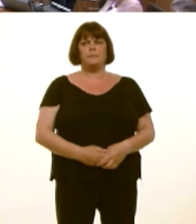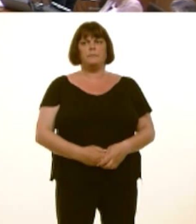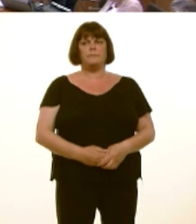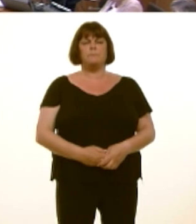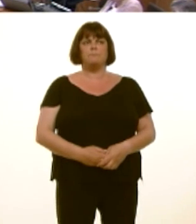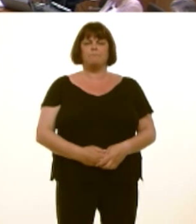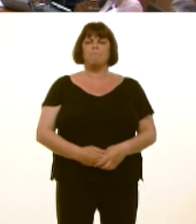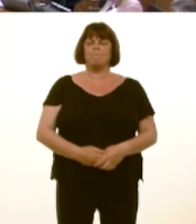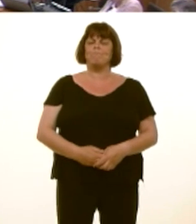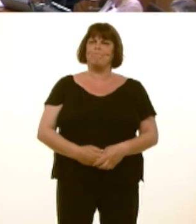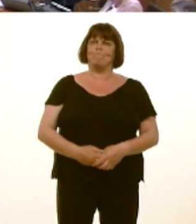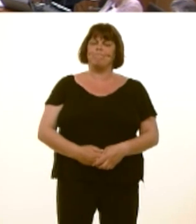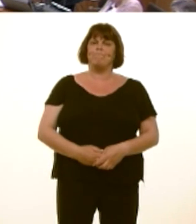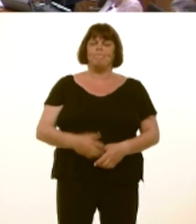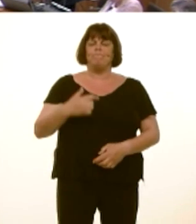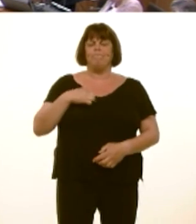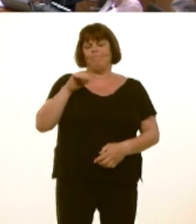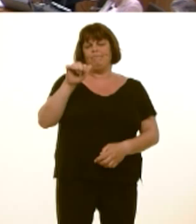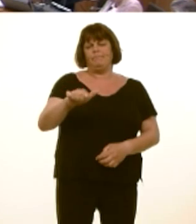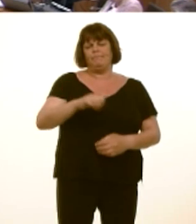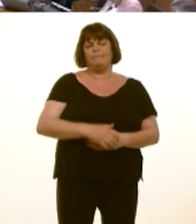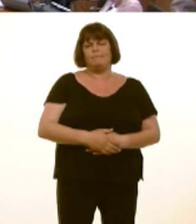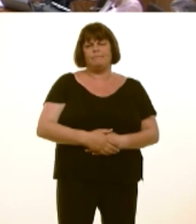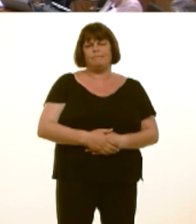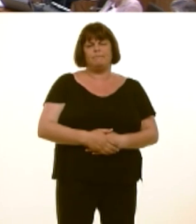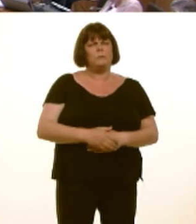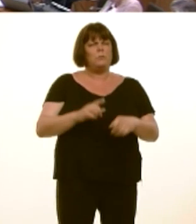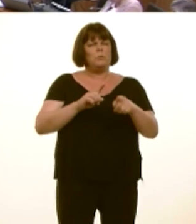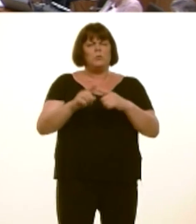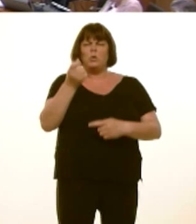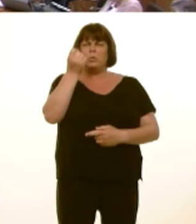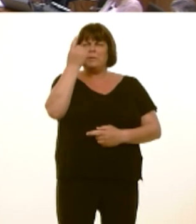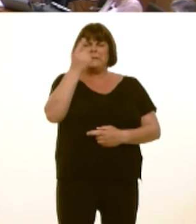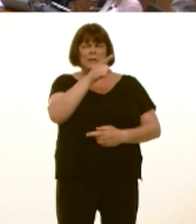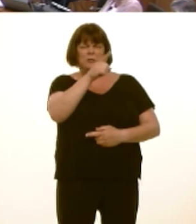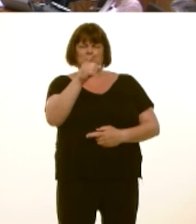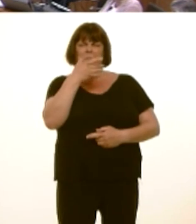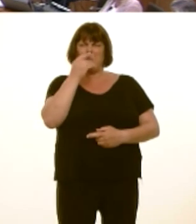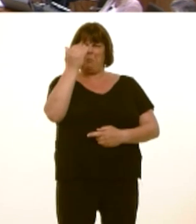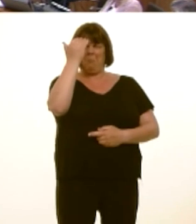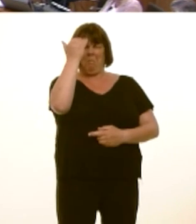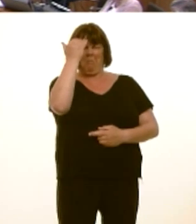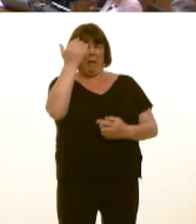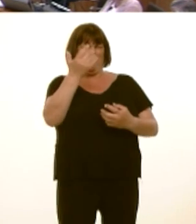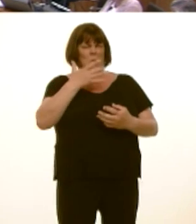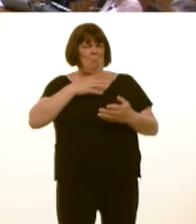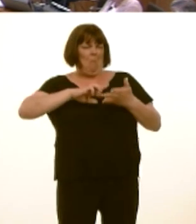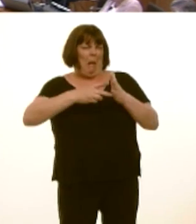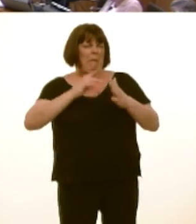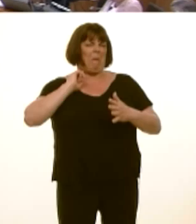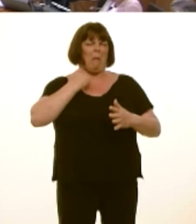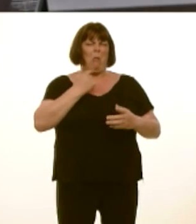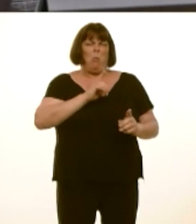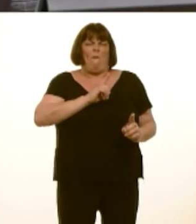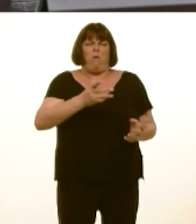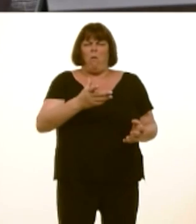Yes, it's difficult, of course, to try to understand the mindset of the person who carried out these attacks. What we can